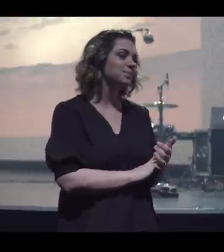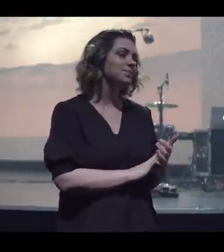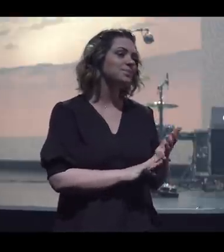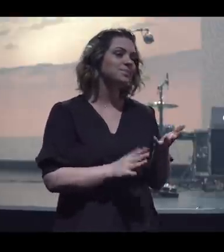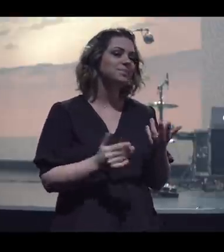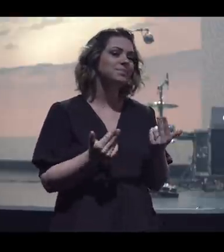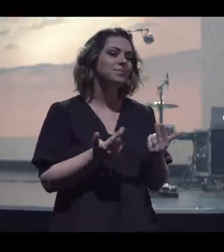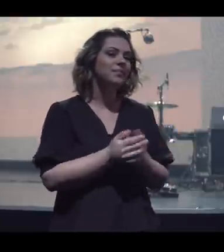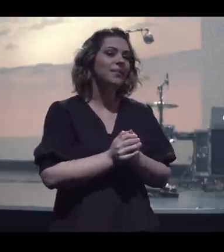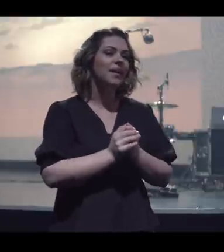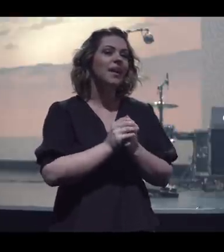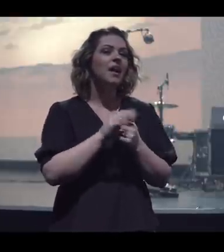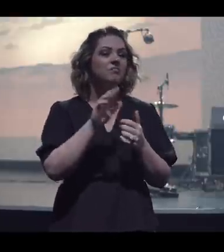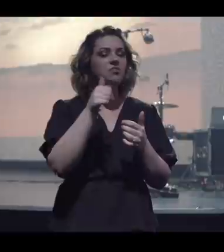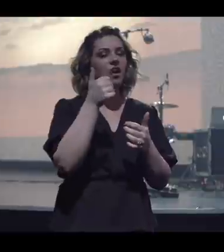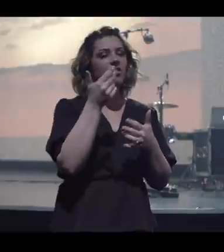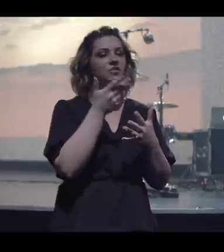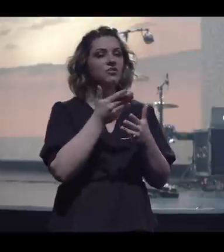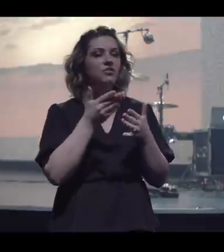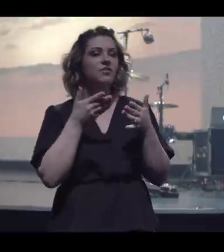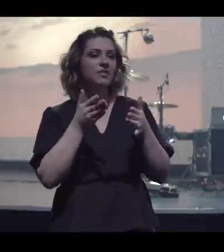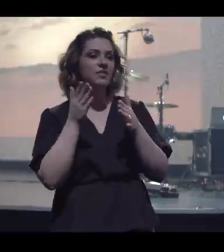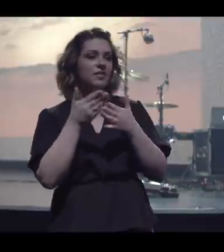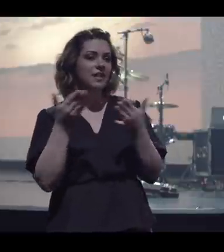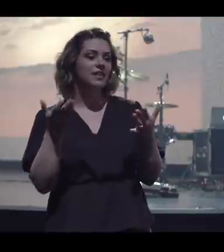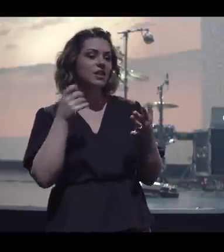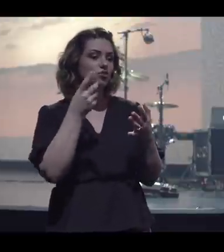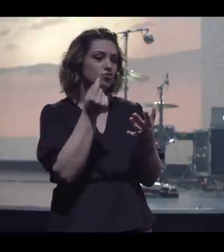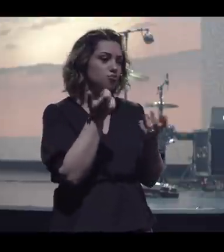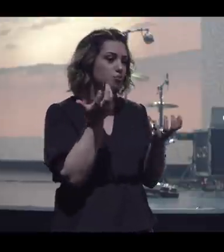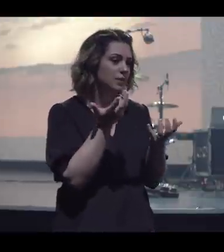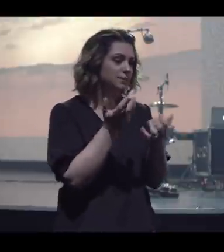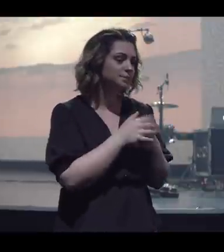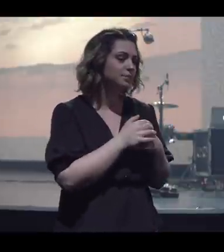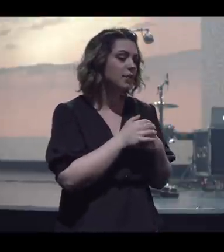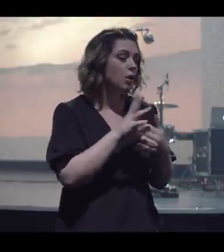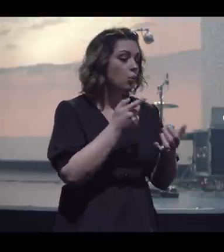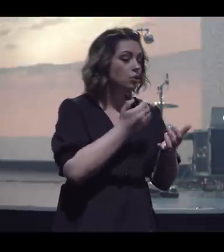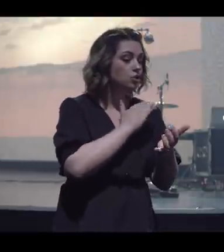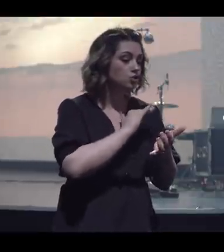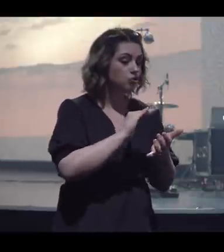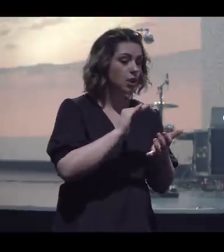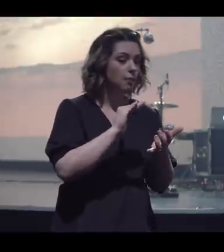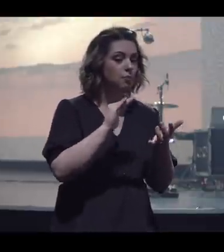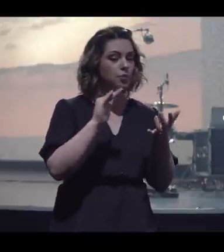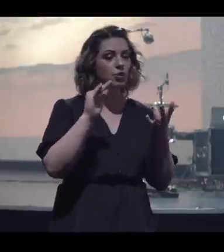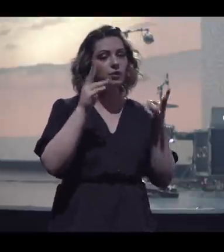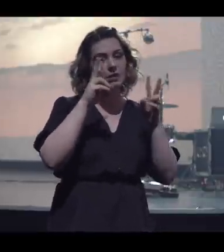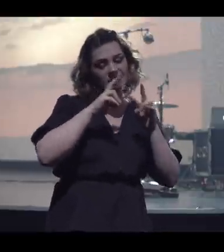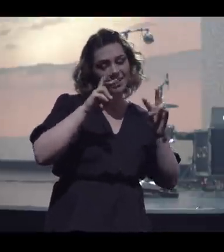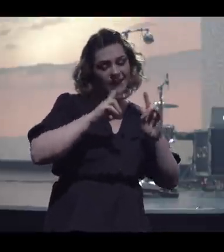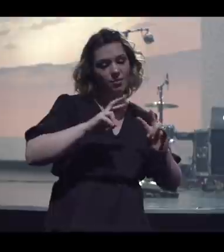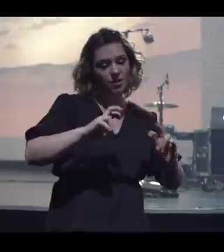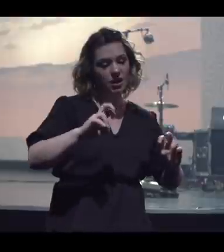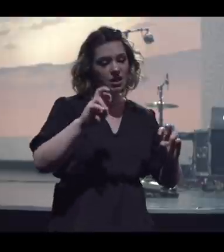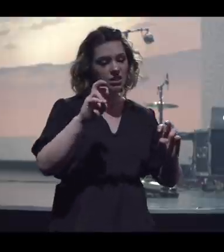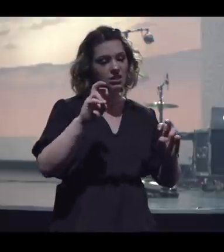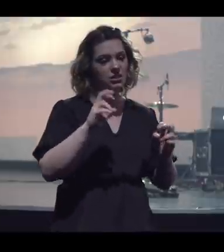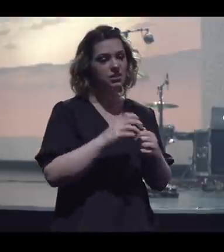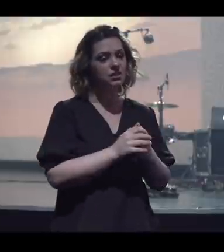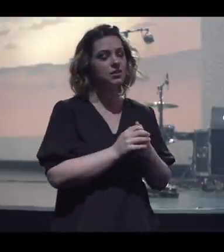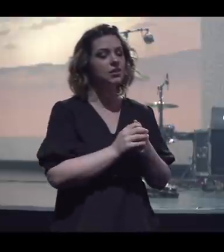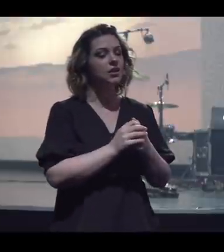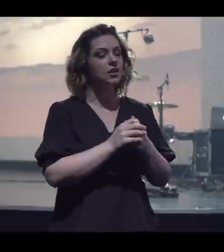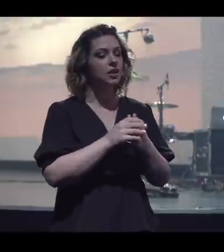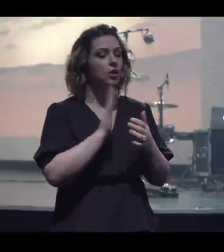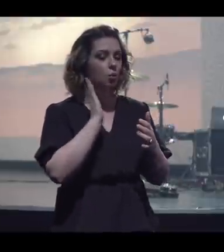Another thing that sheep do, and as the shepherd examines the sheep with the rod, that's the purpose of the rod, he will part the wool